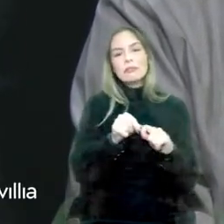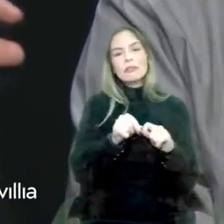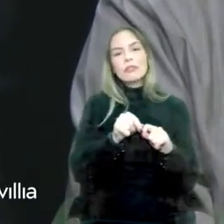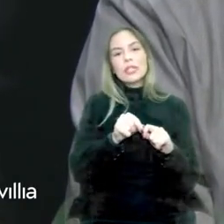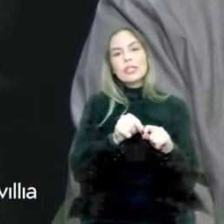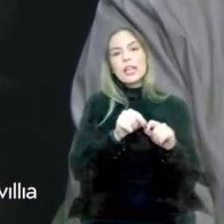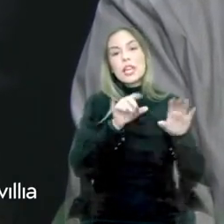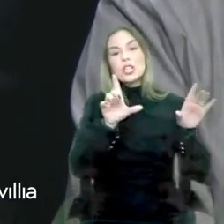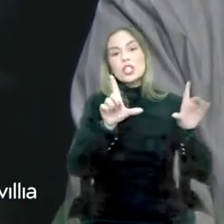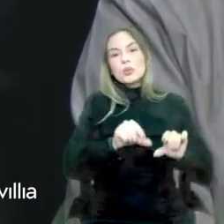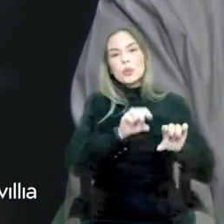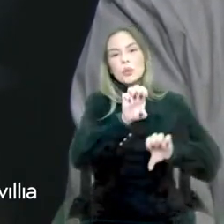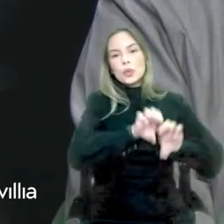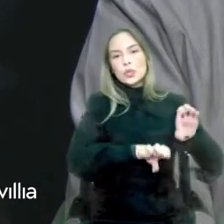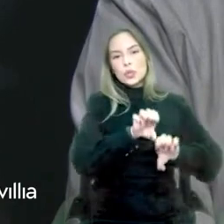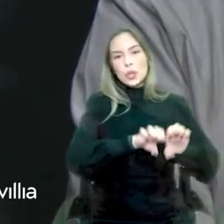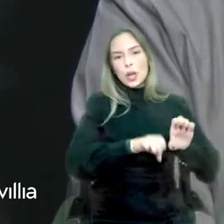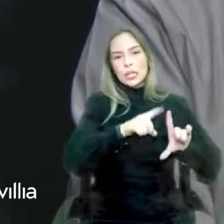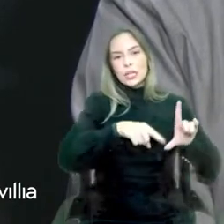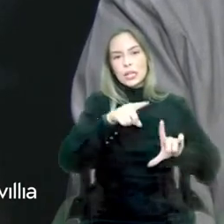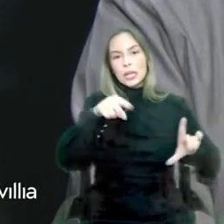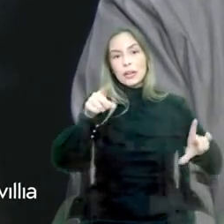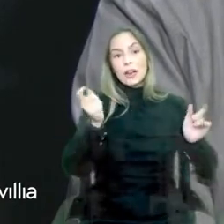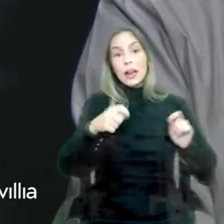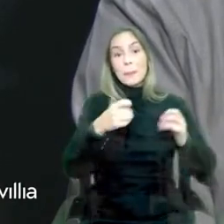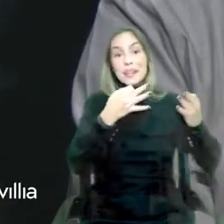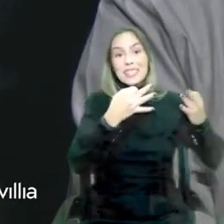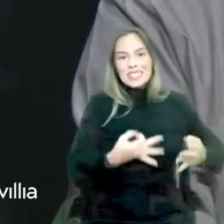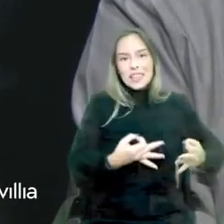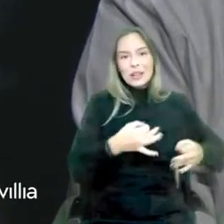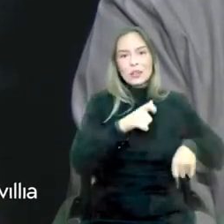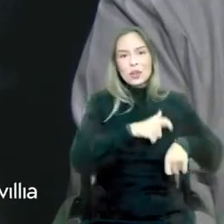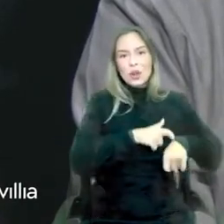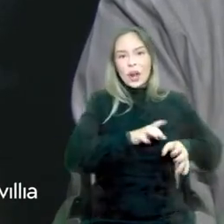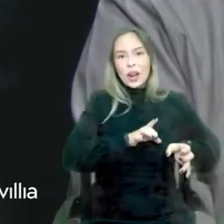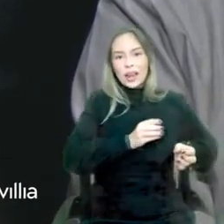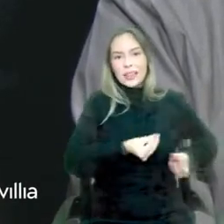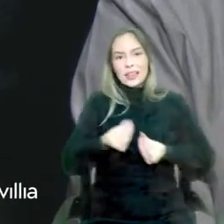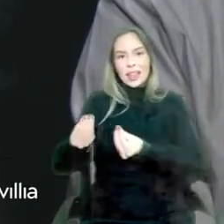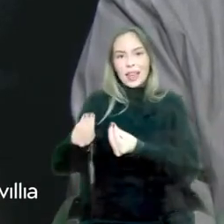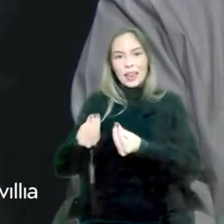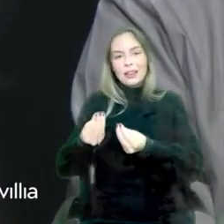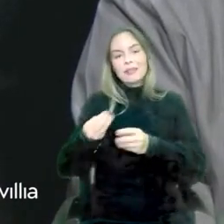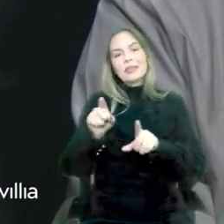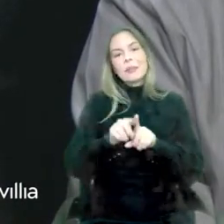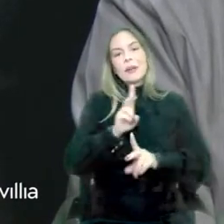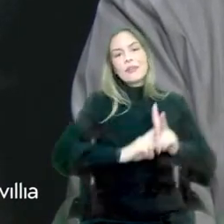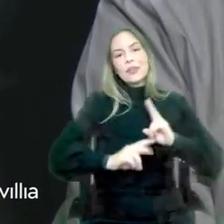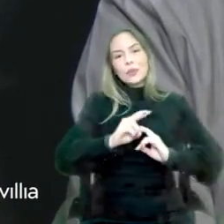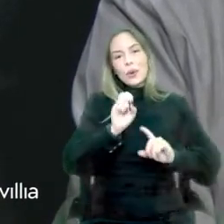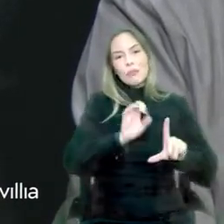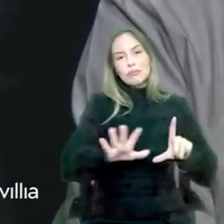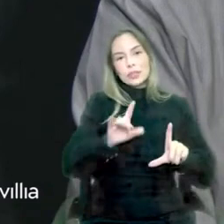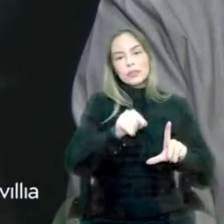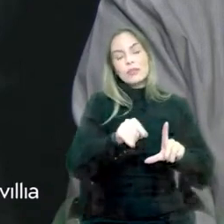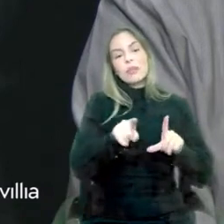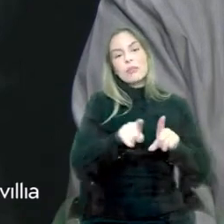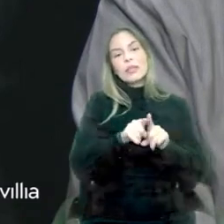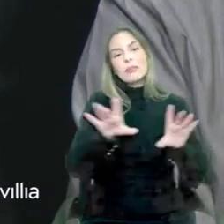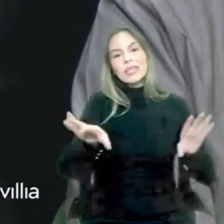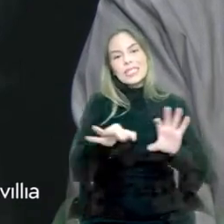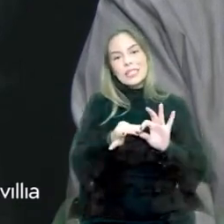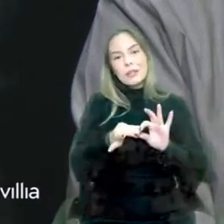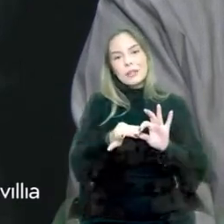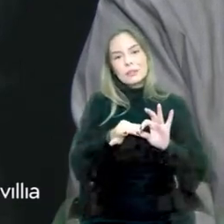forecast accuracy per store, per online channel, and integrating all the channels so that they can deliver better value